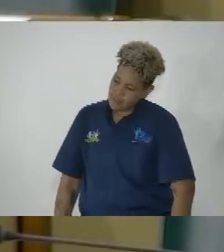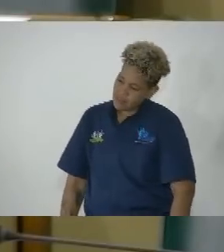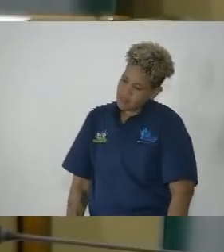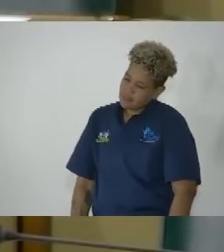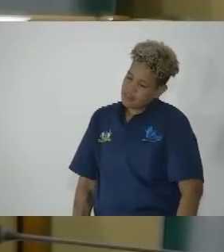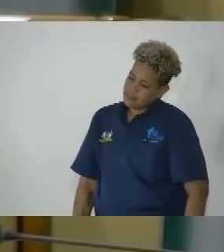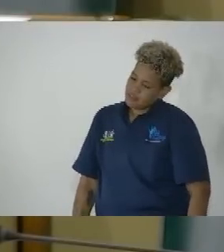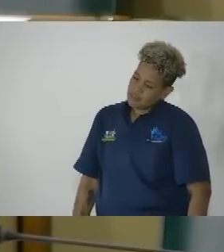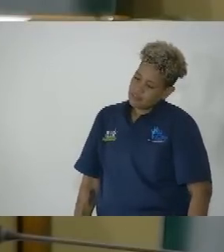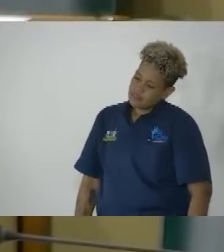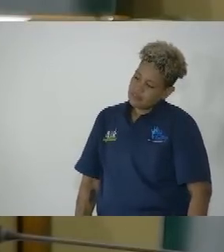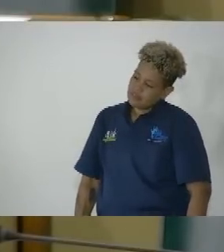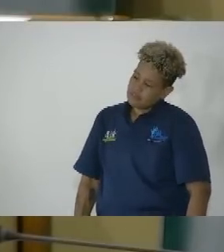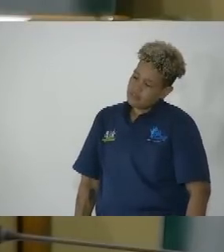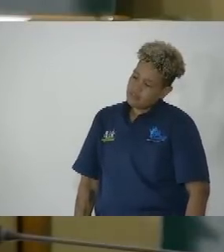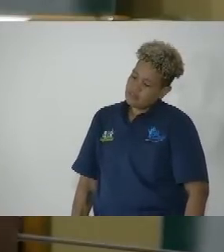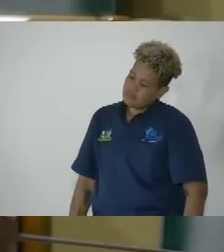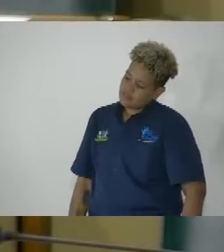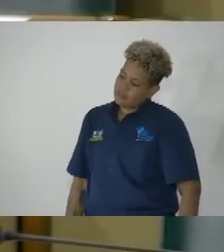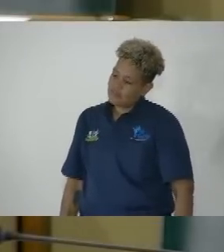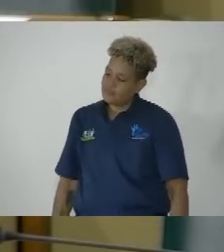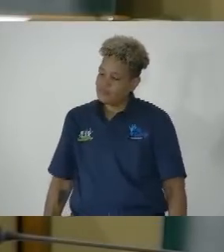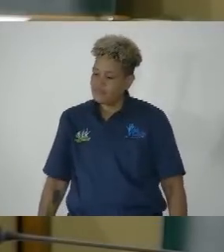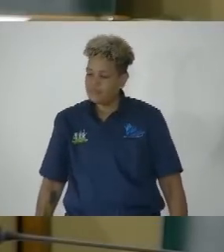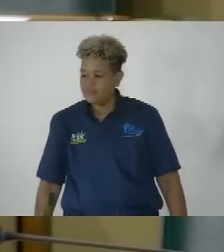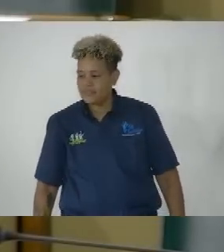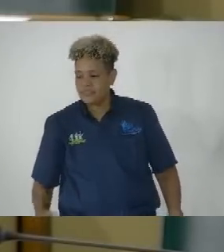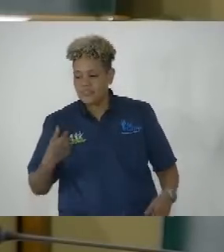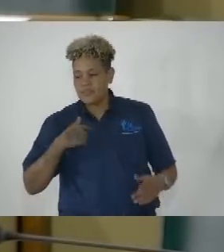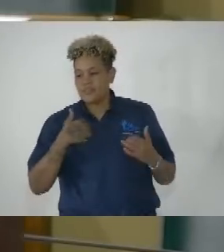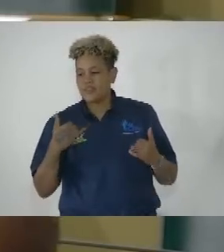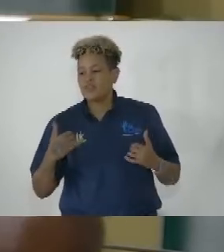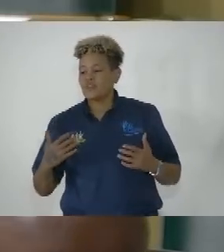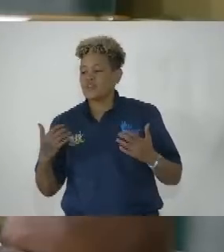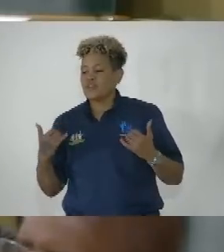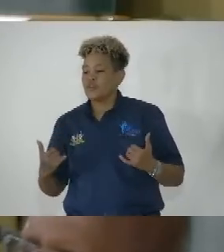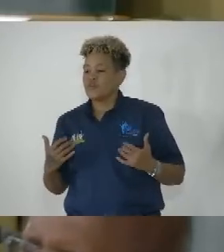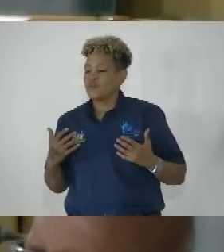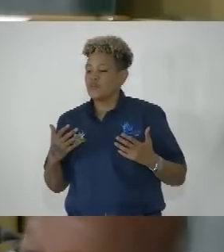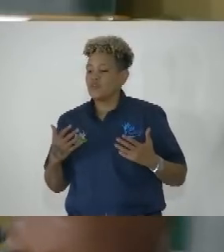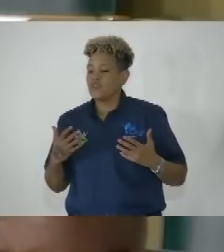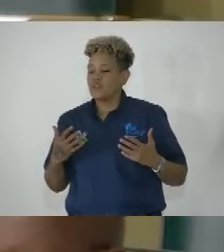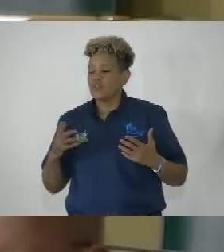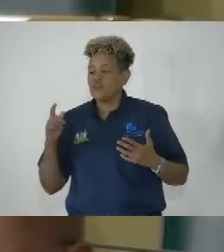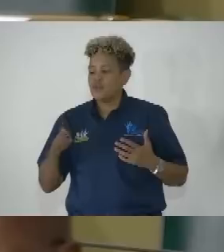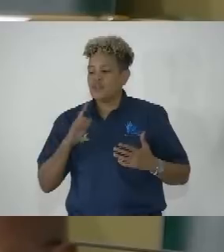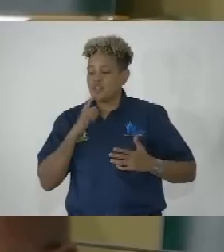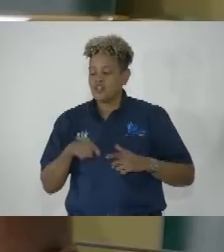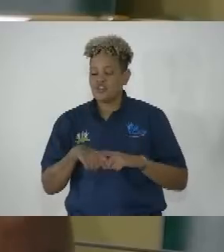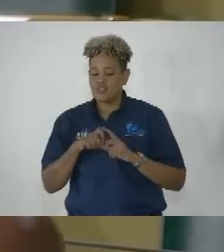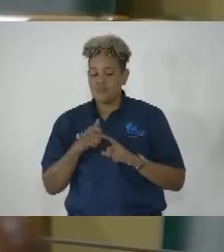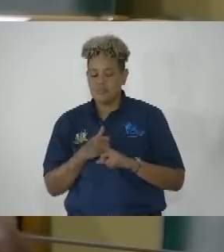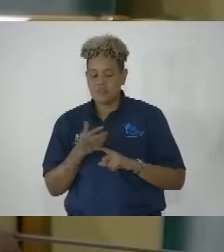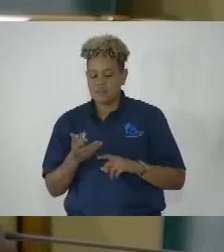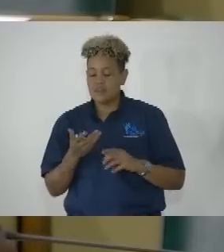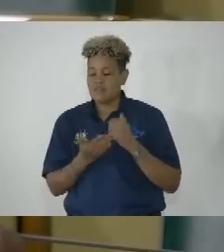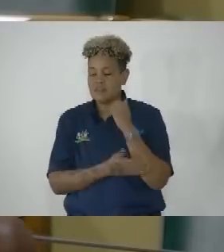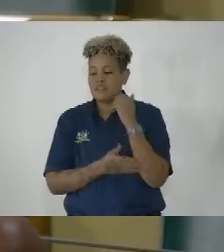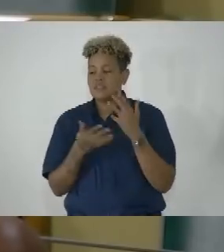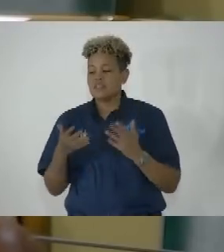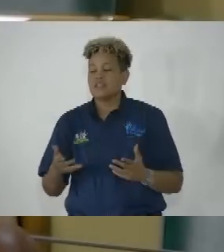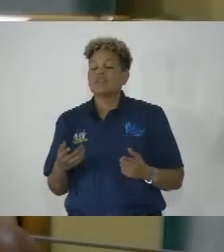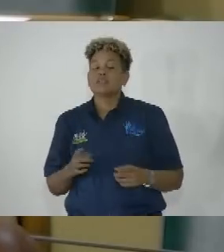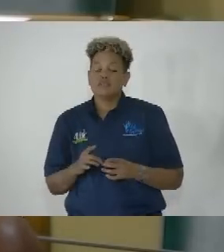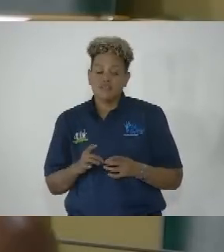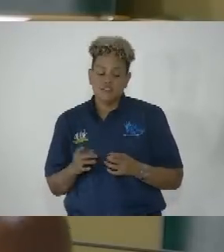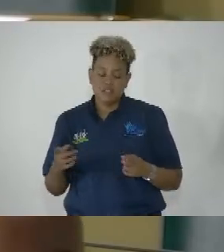Yes, yes, yes, thank you. And we have come to ask for the suspension, Mr. President, of the